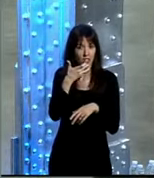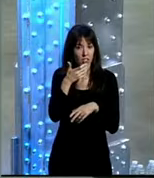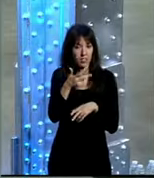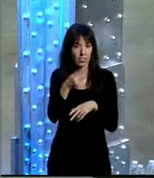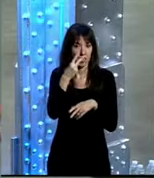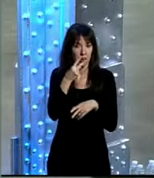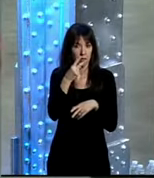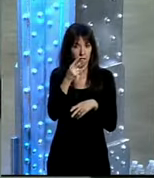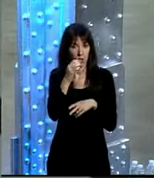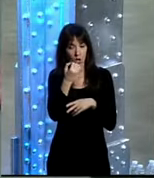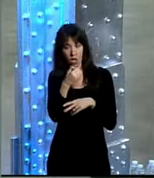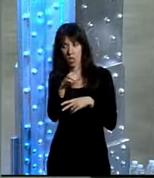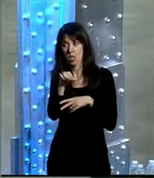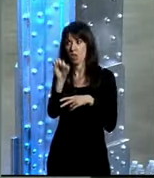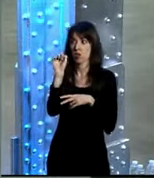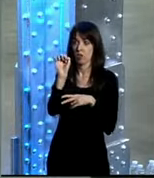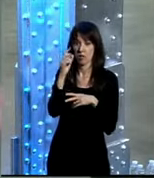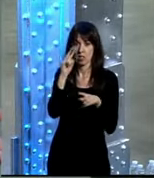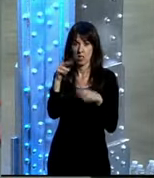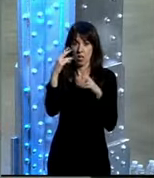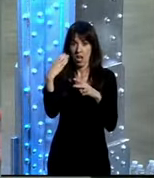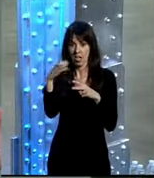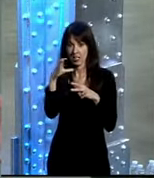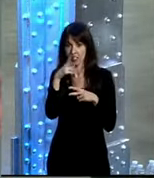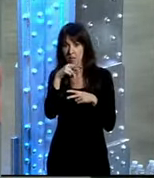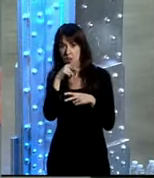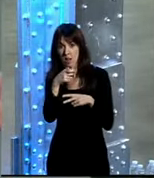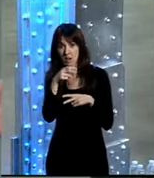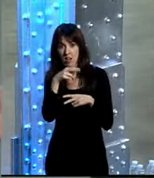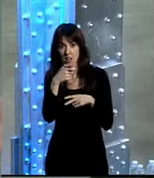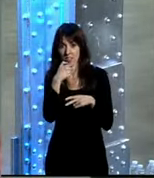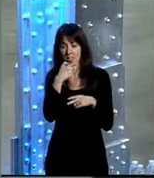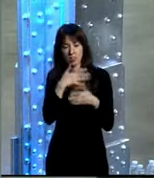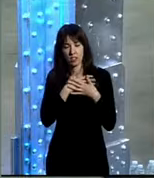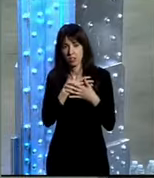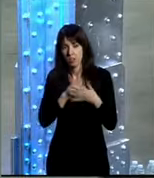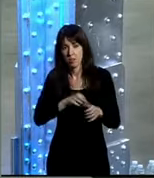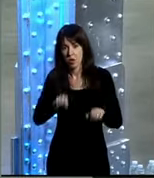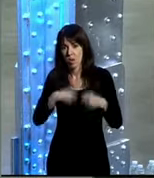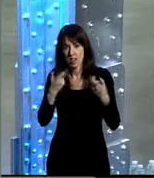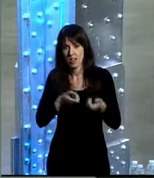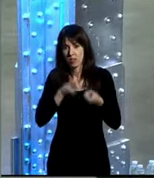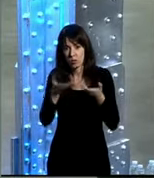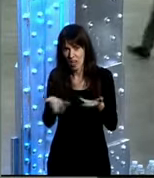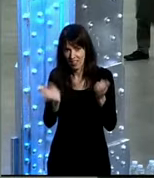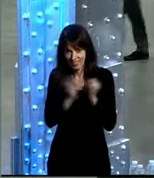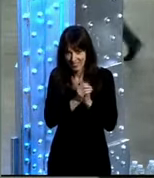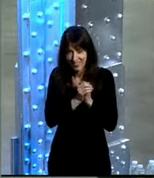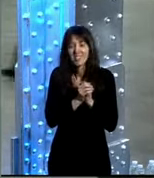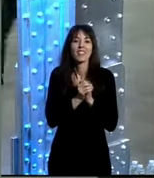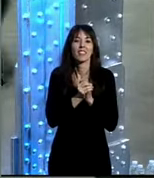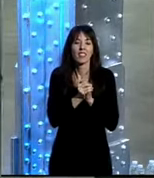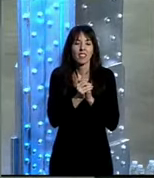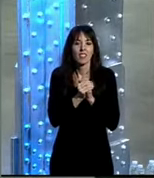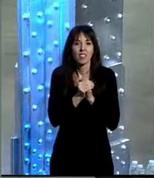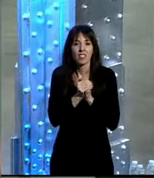English or Spanish. And if you see that I turn my head and I look at Christy and start speaking English, well, I'm sorry, but it just comes